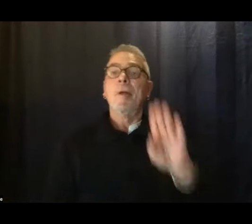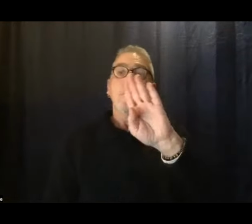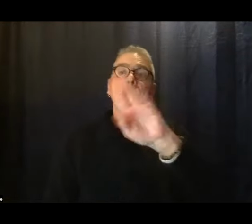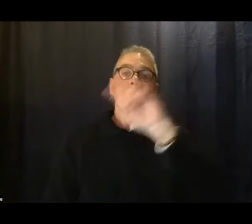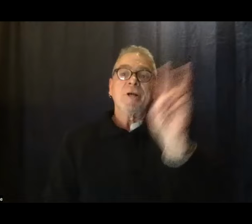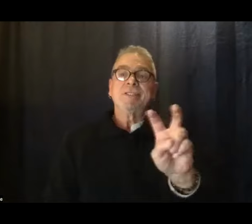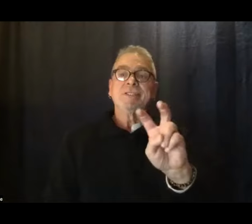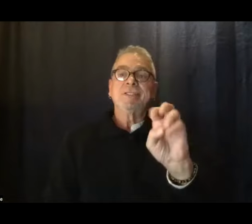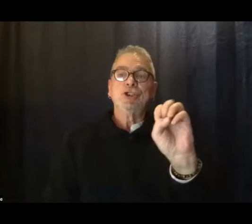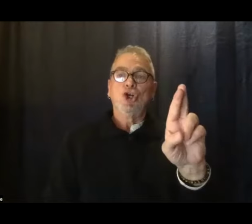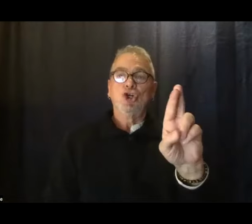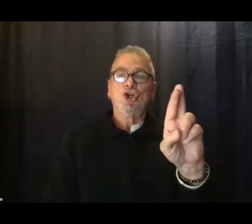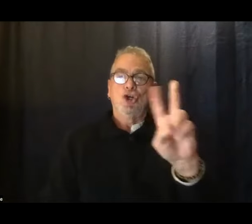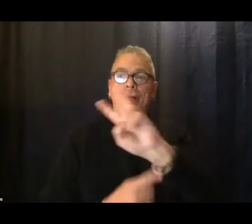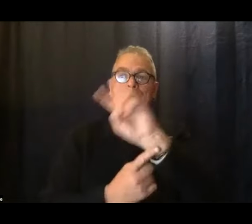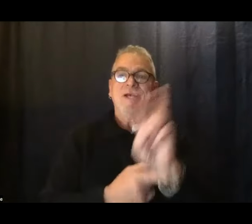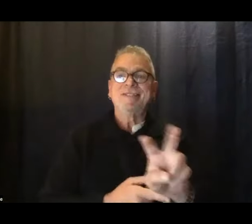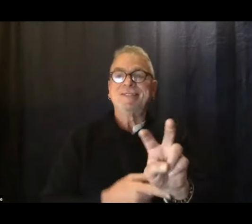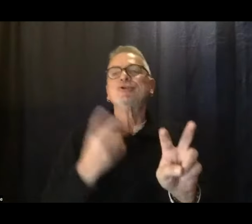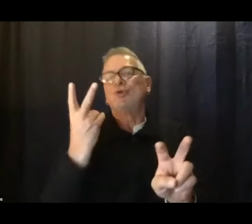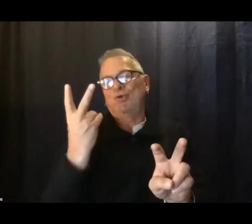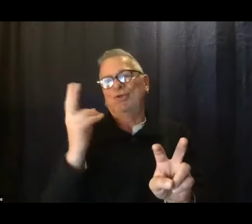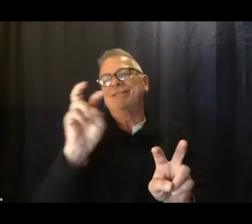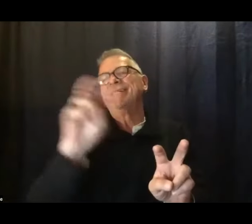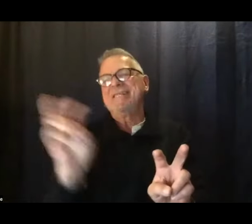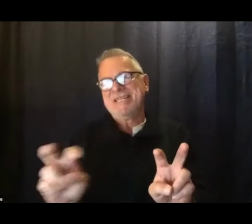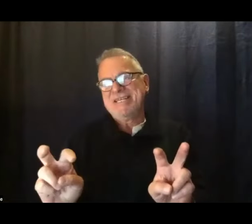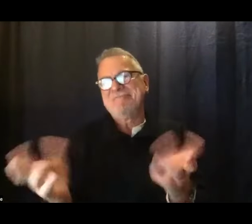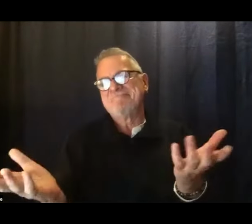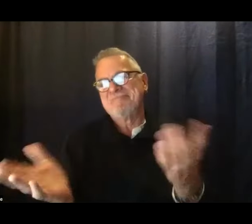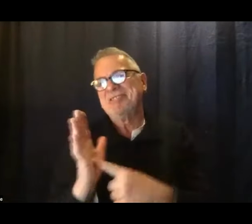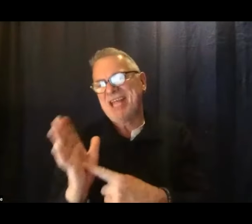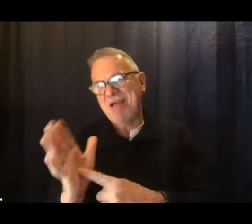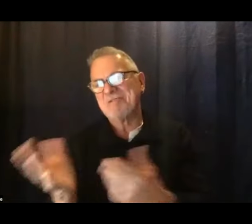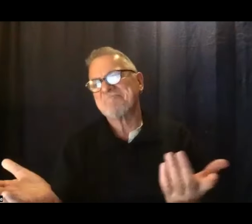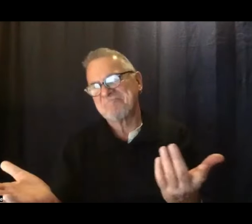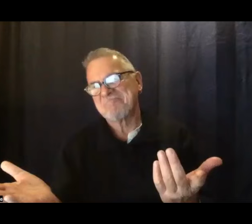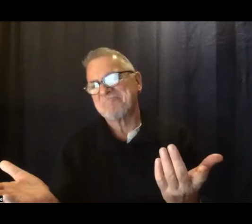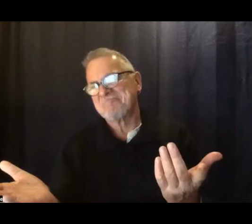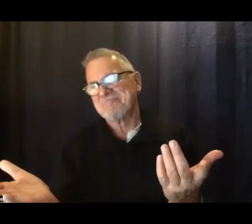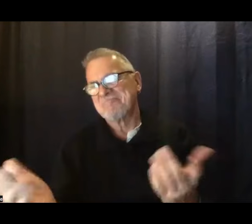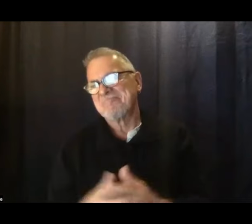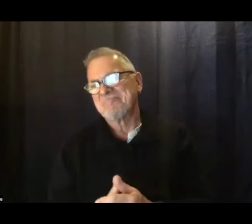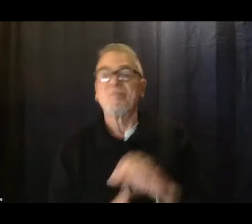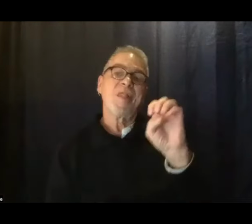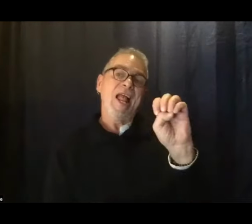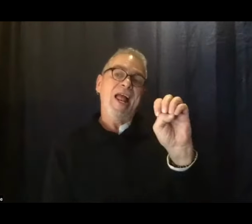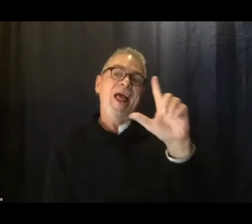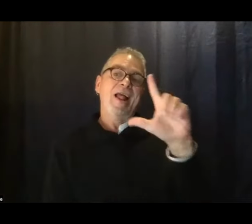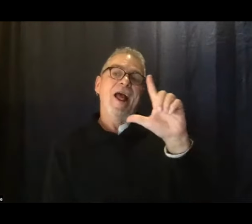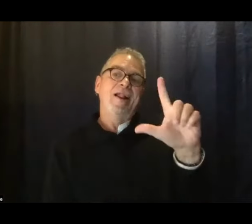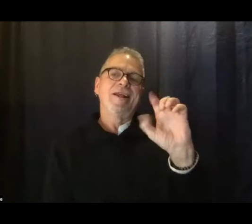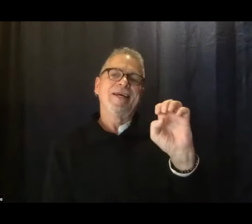you're not contacting. There's nothing to contact, so you bounce it. Buzzer. So that is 2 Z's as an